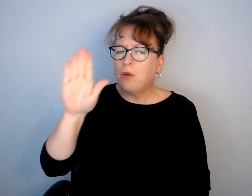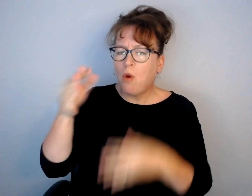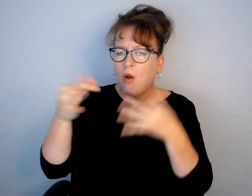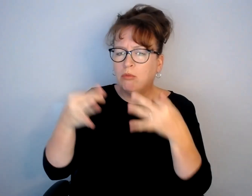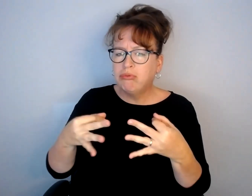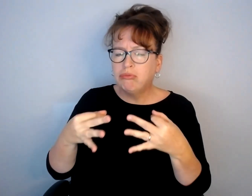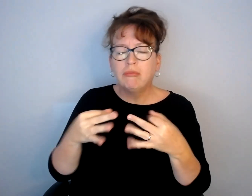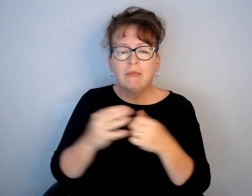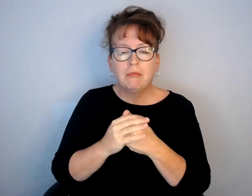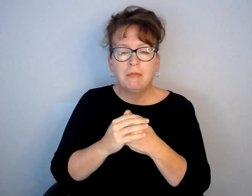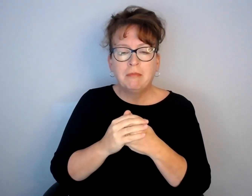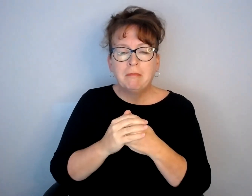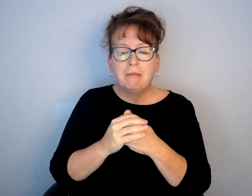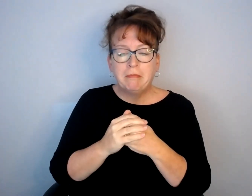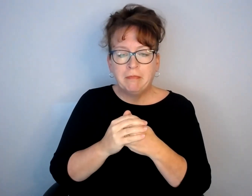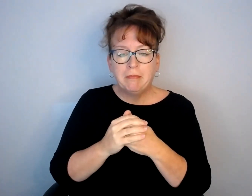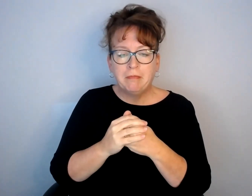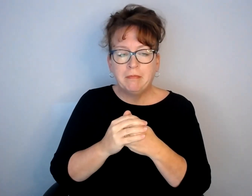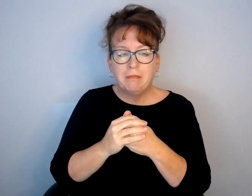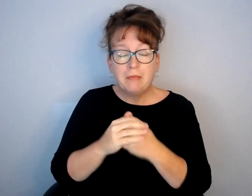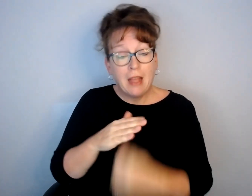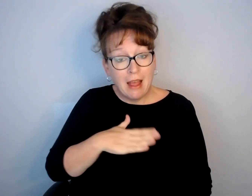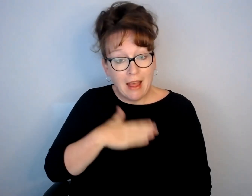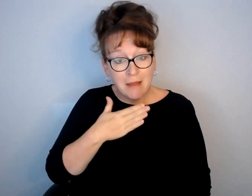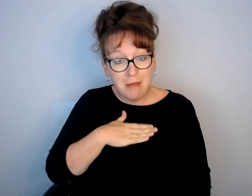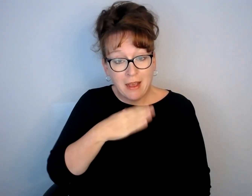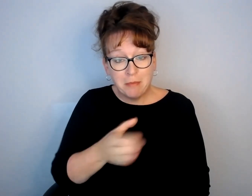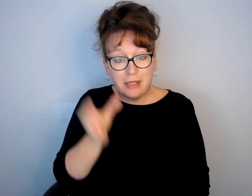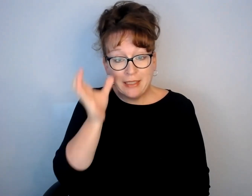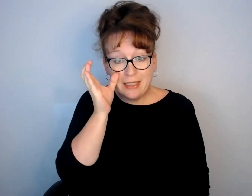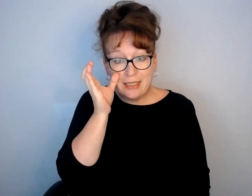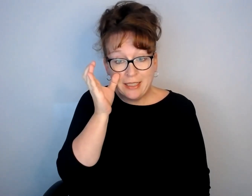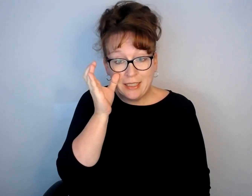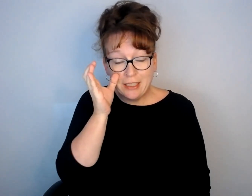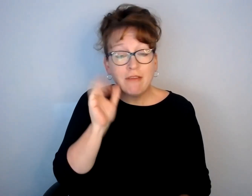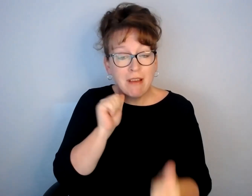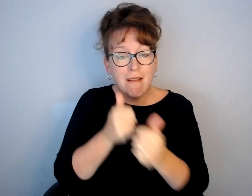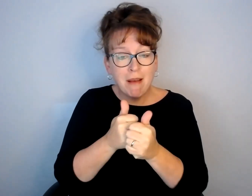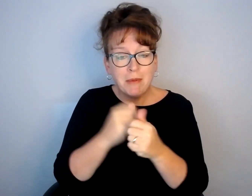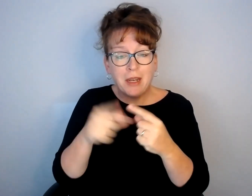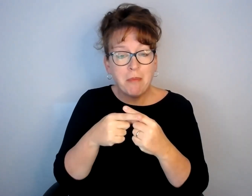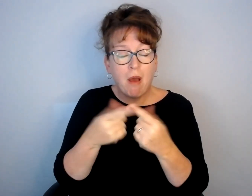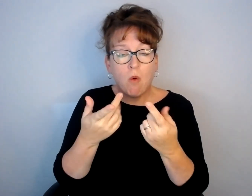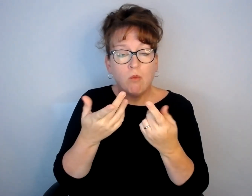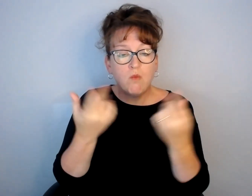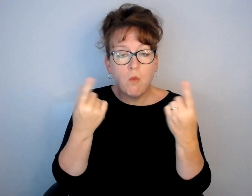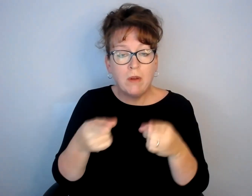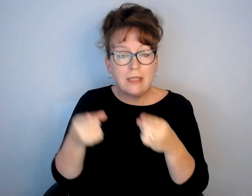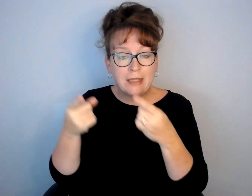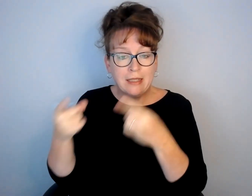Judge. I'm glad to hear the update on where things are, and